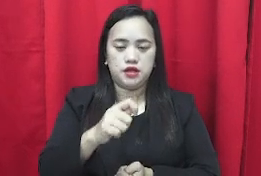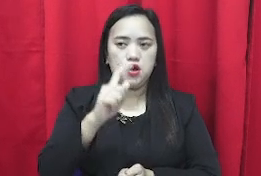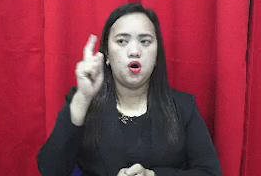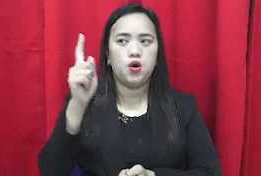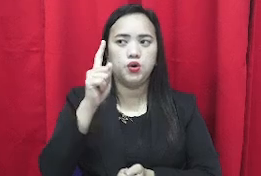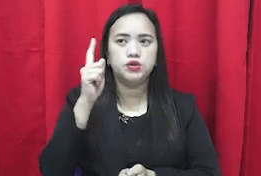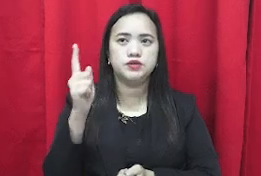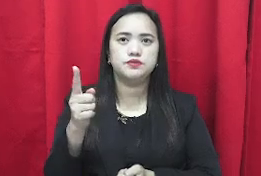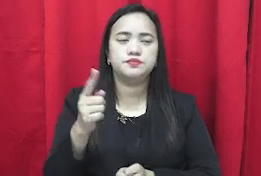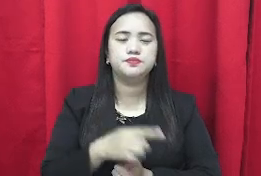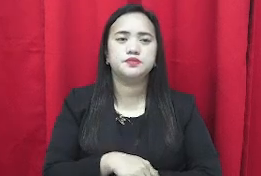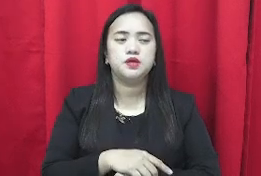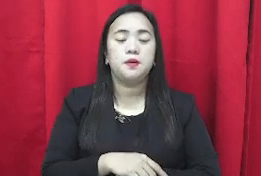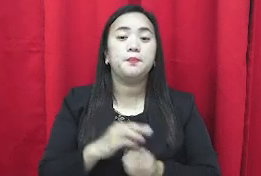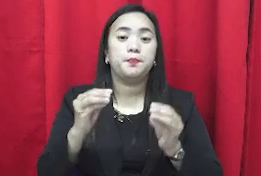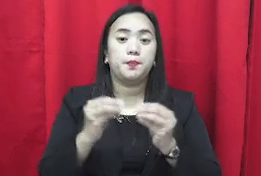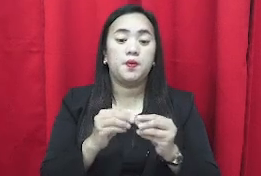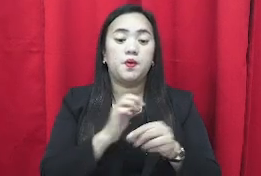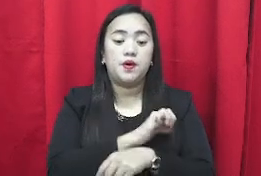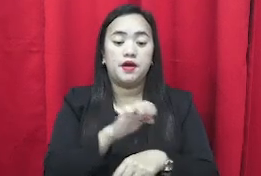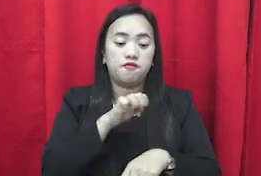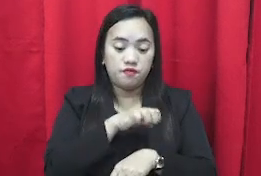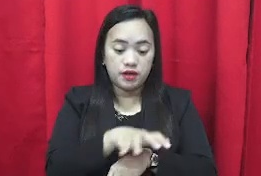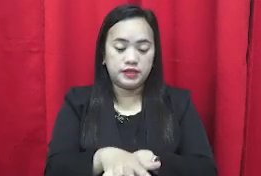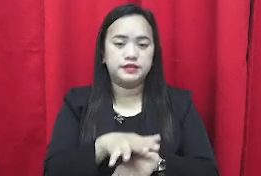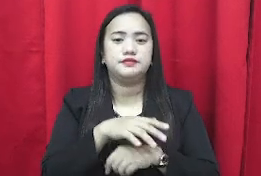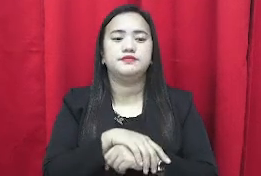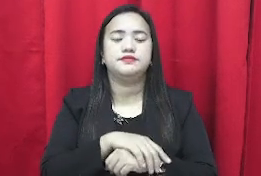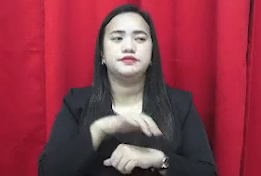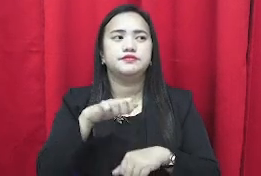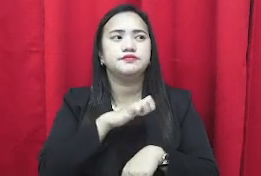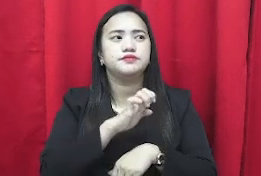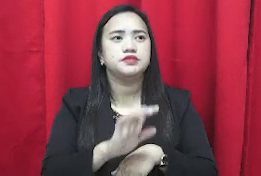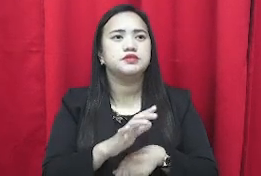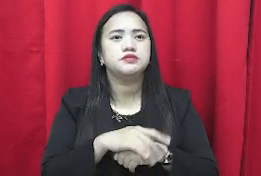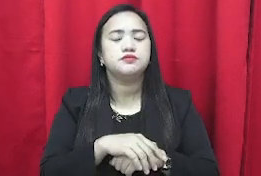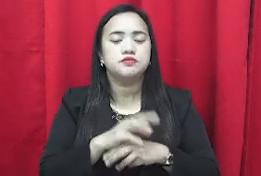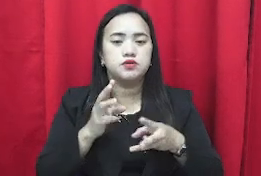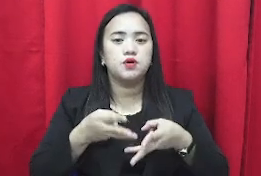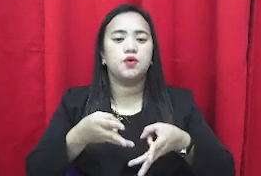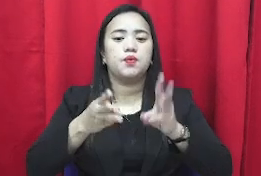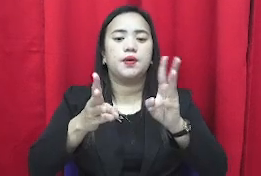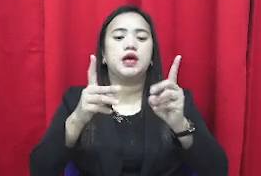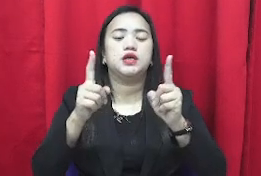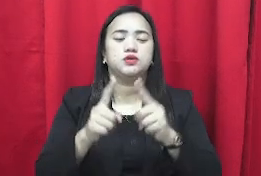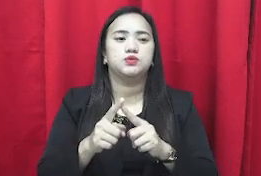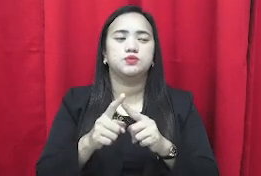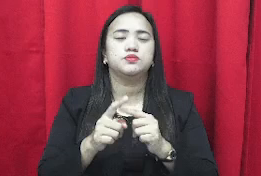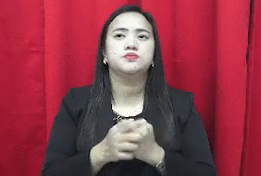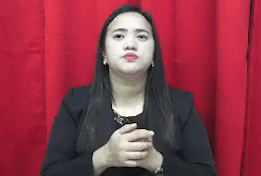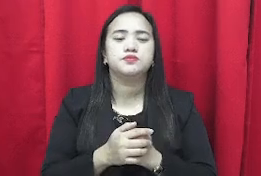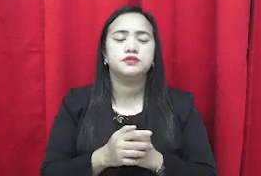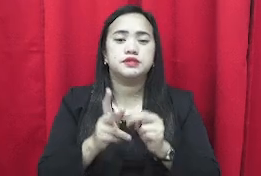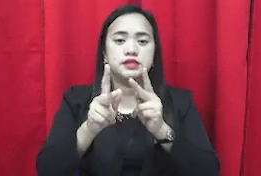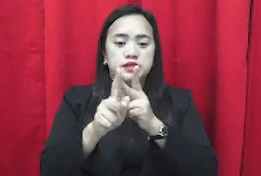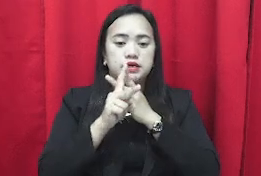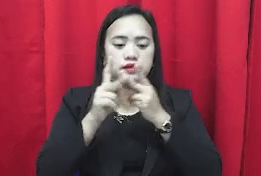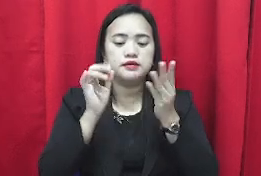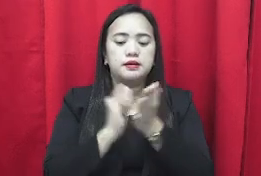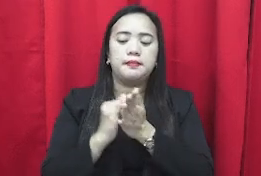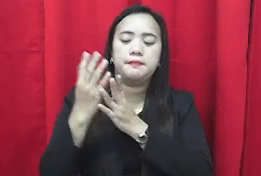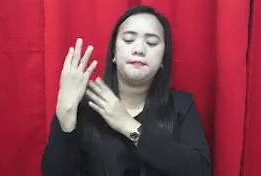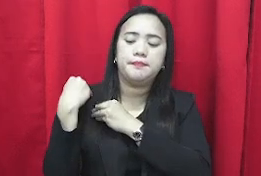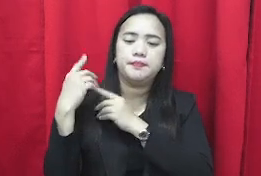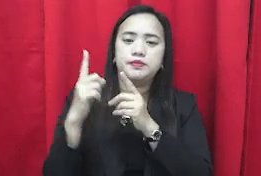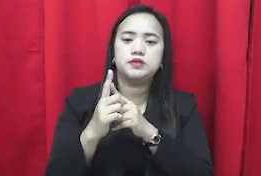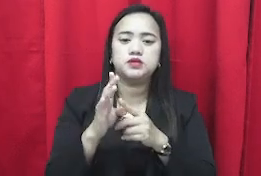kumbaga effective yan the only effective way to endure hardness is is